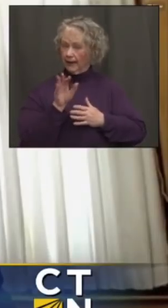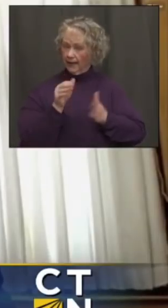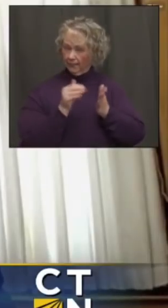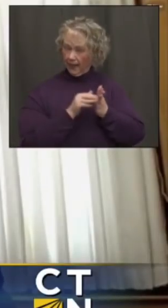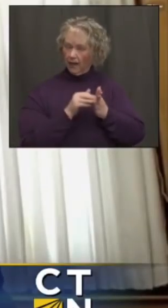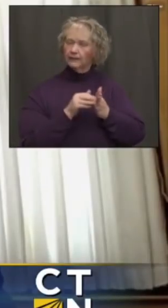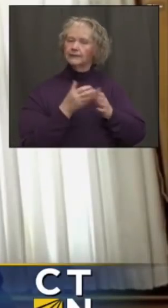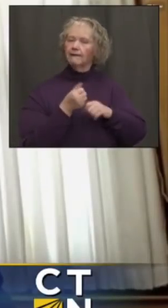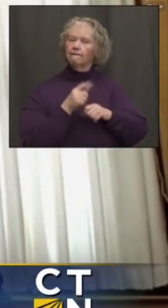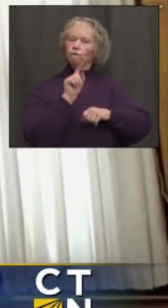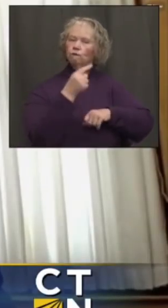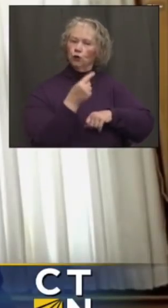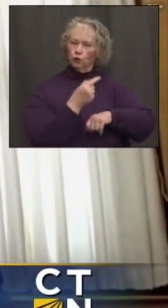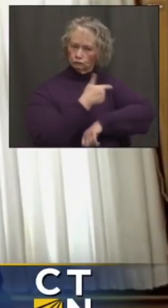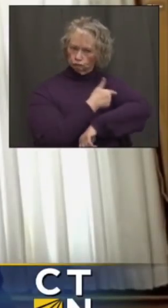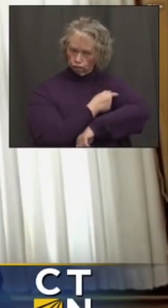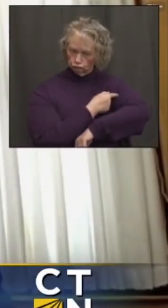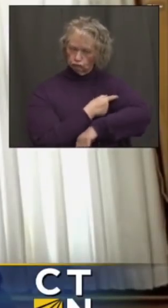now?